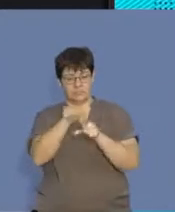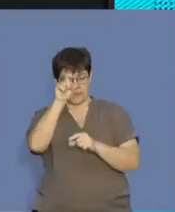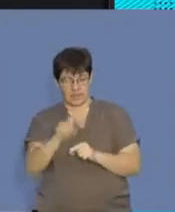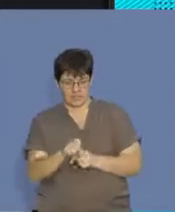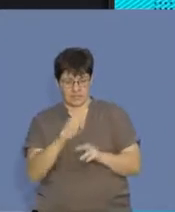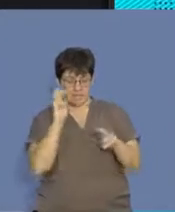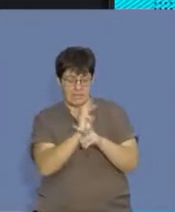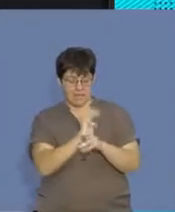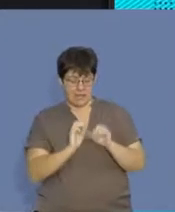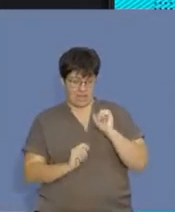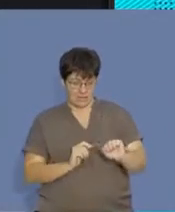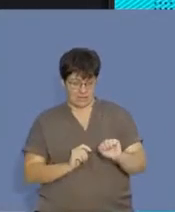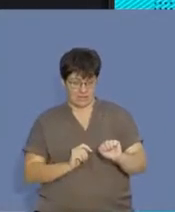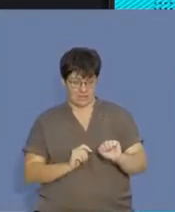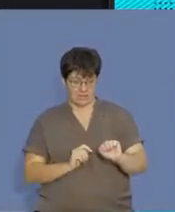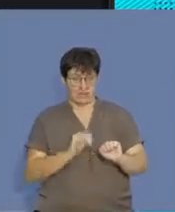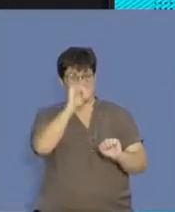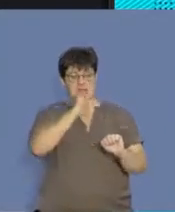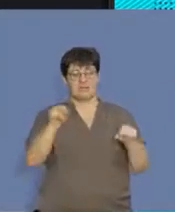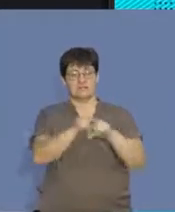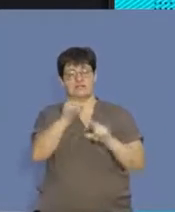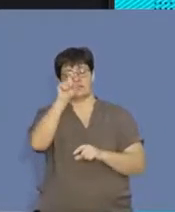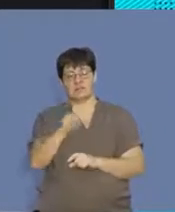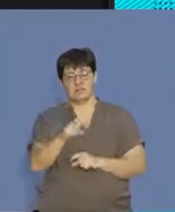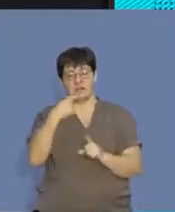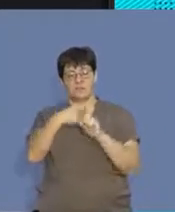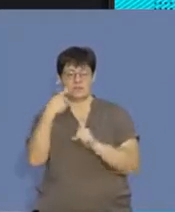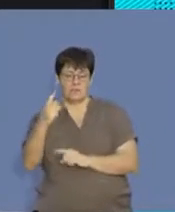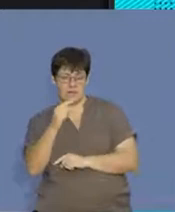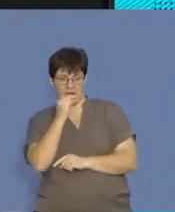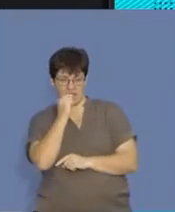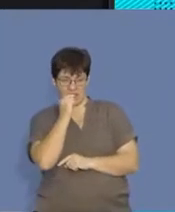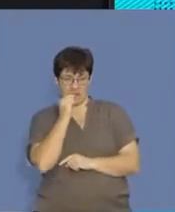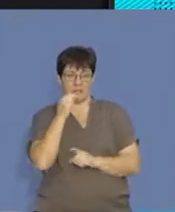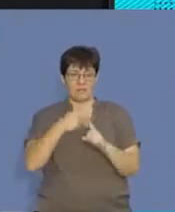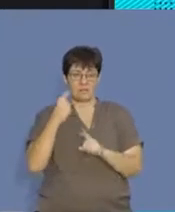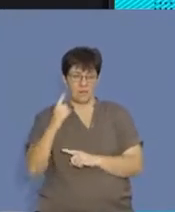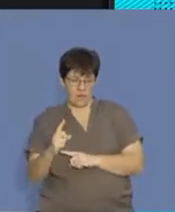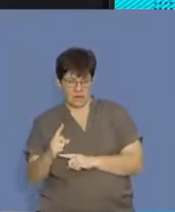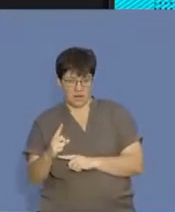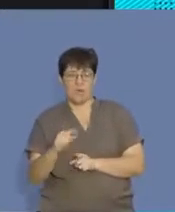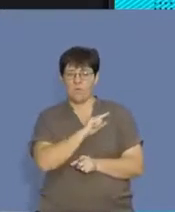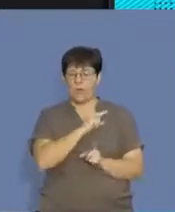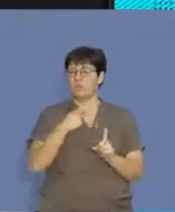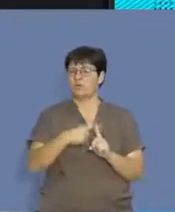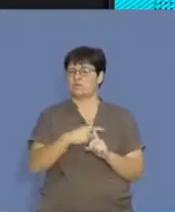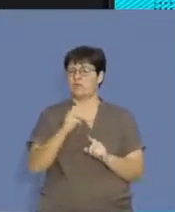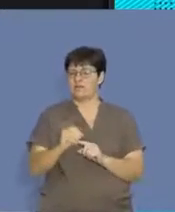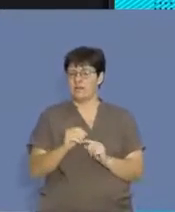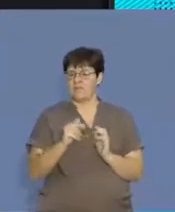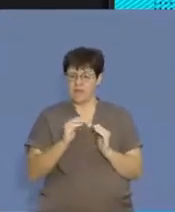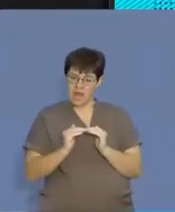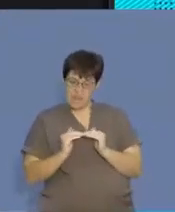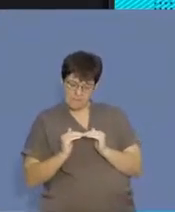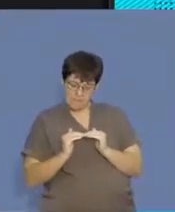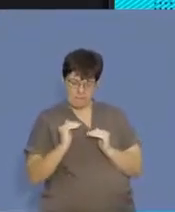x as the mother graph, when I say y is equals to x plus 1, the plus 1, because it's positive, it means I must